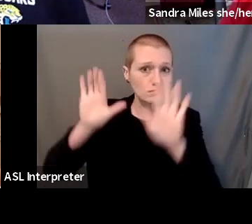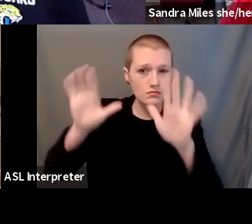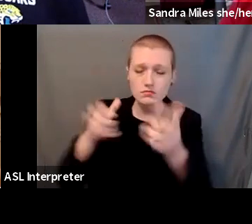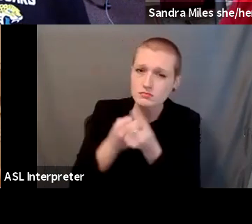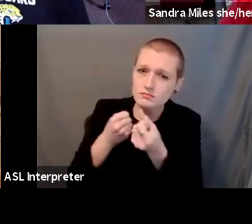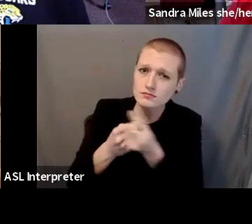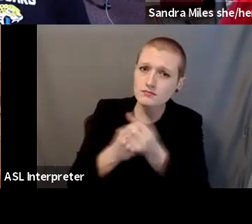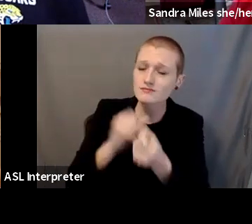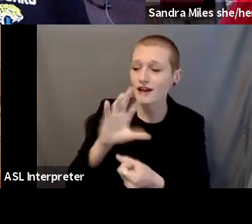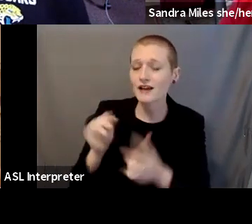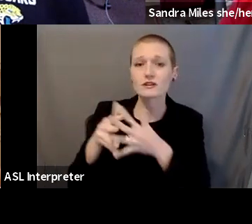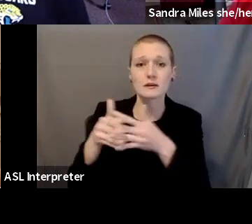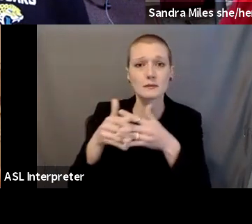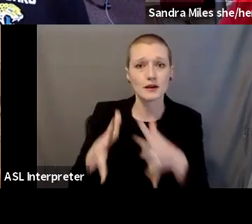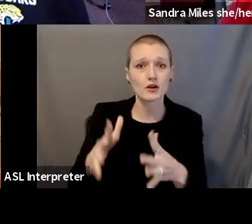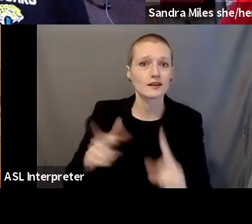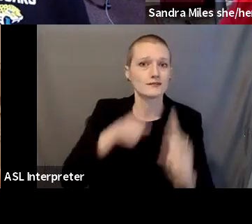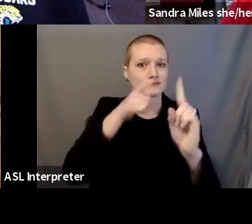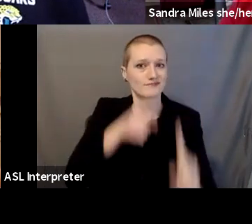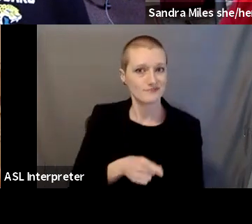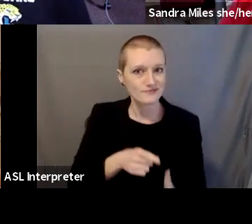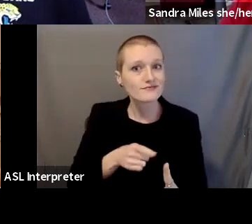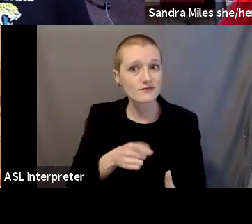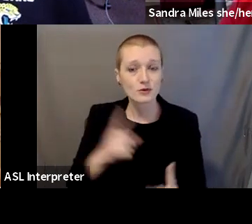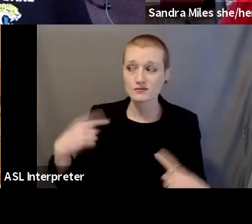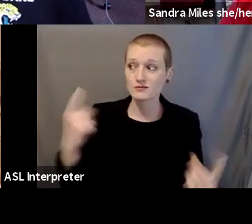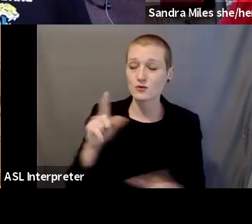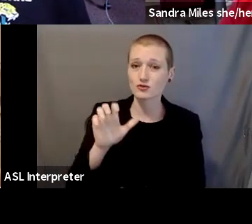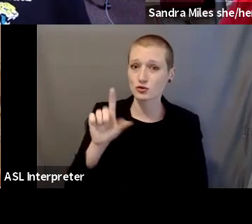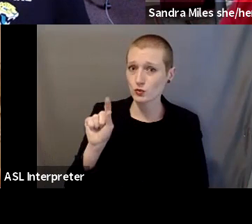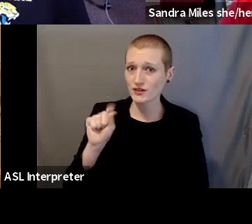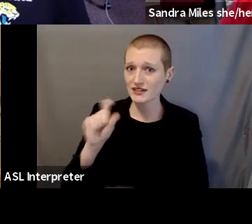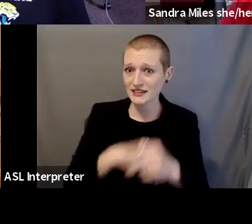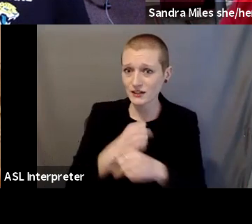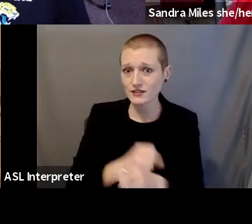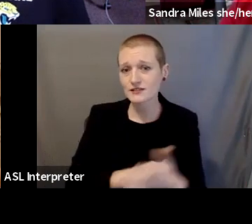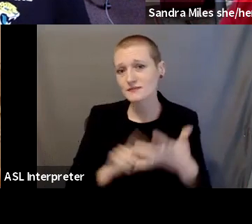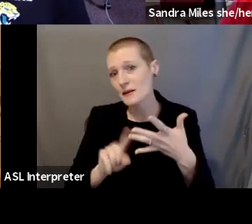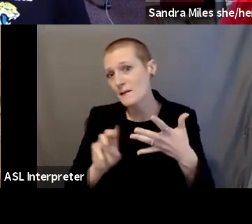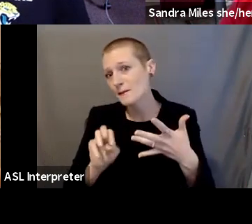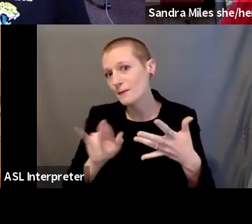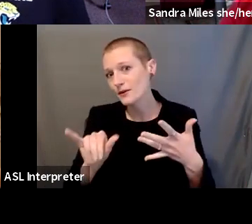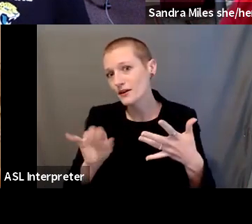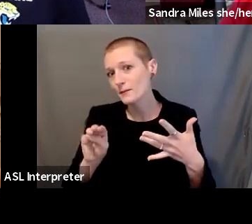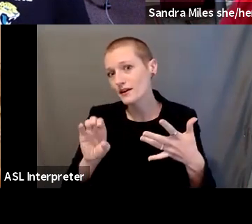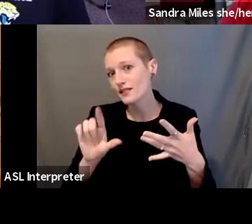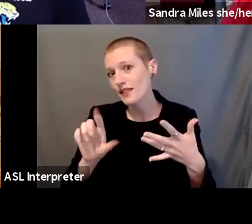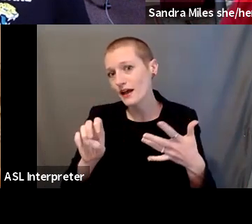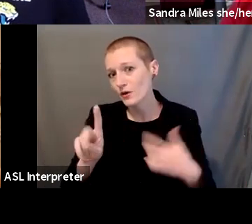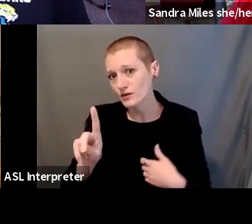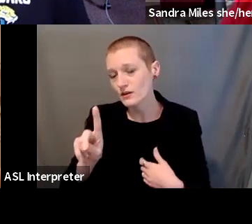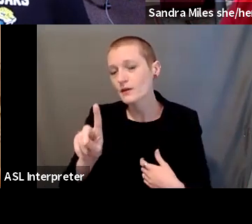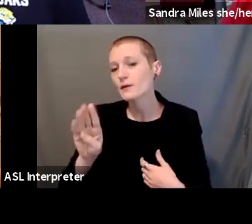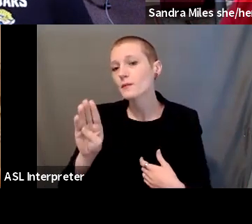last 120 years, to be honest with you. And Mary McLeod Bethune, if I could bring it a little closer to home, who was a great